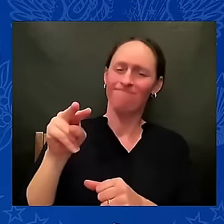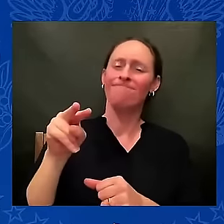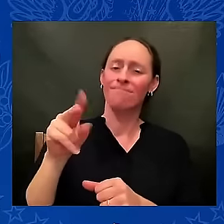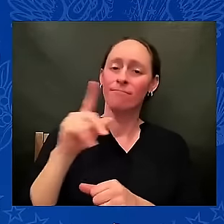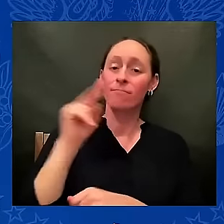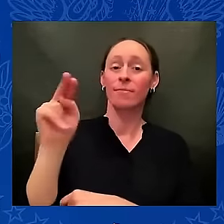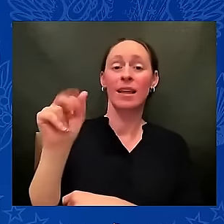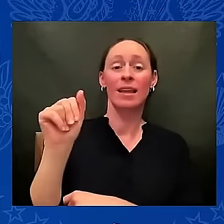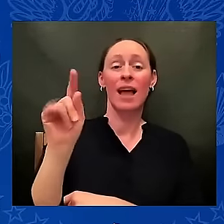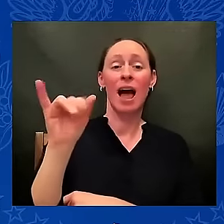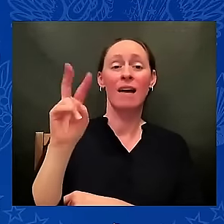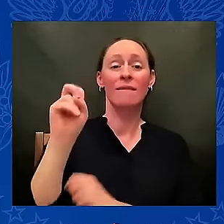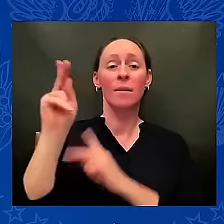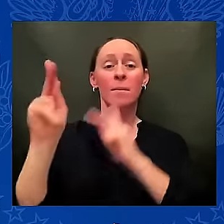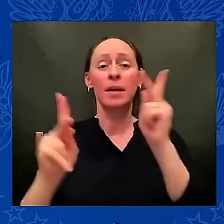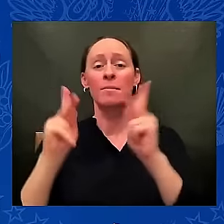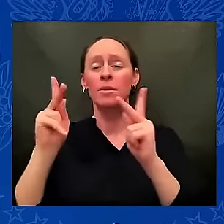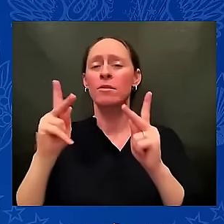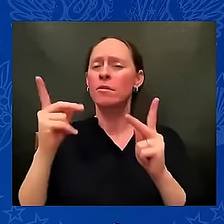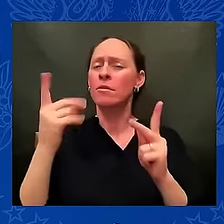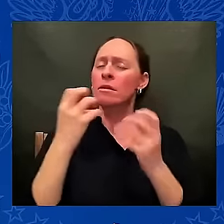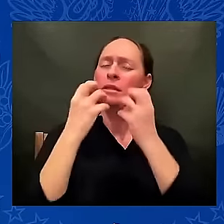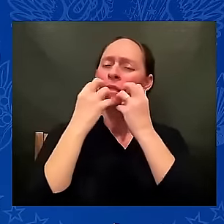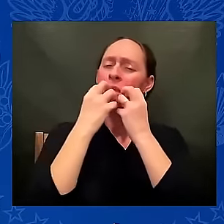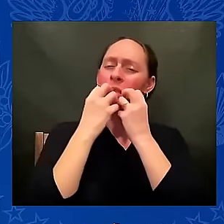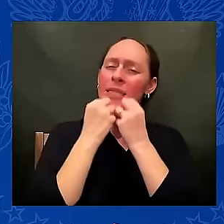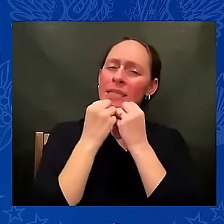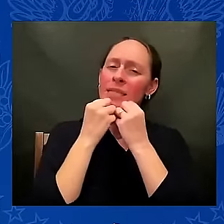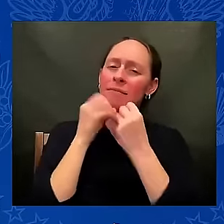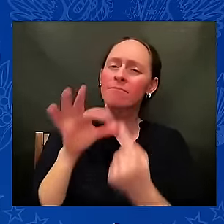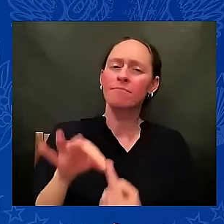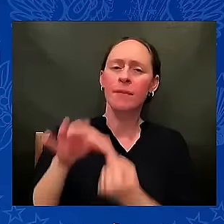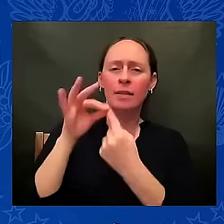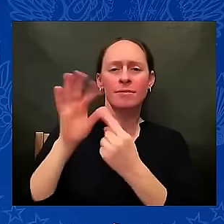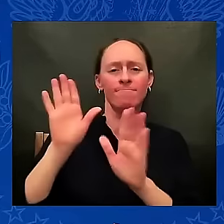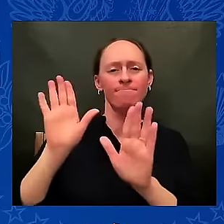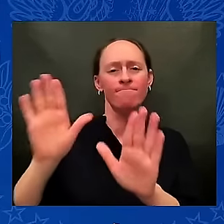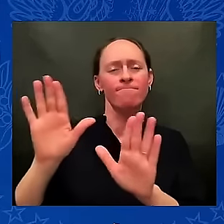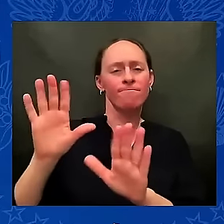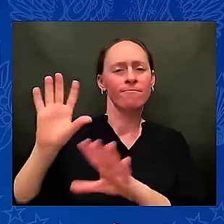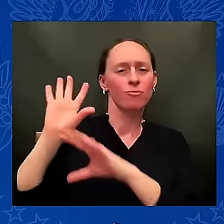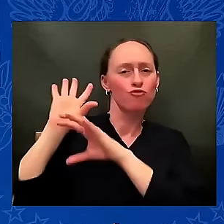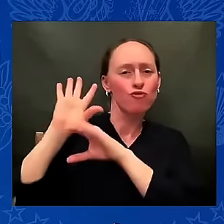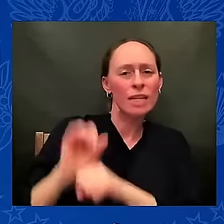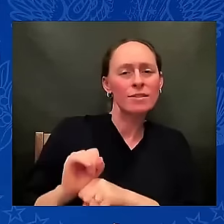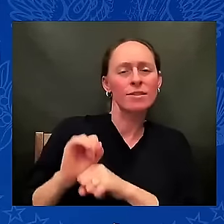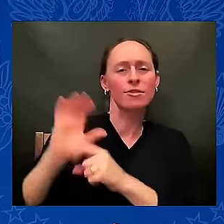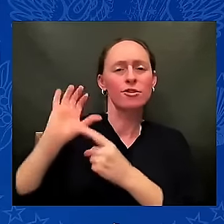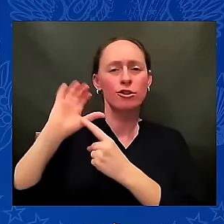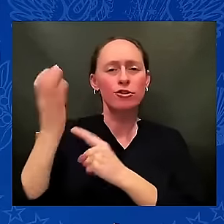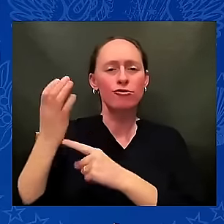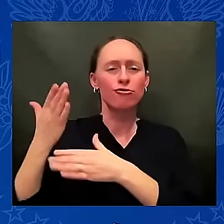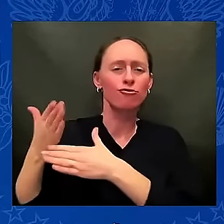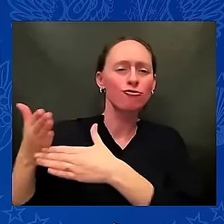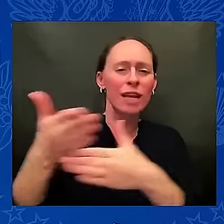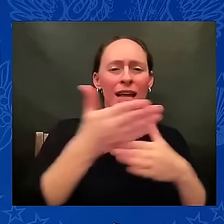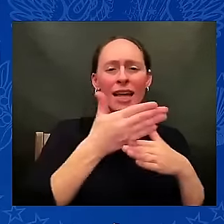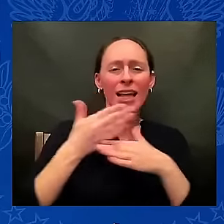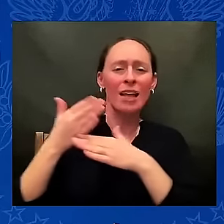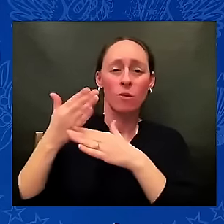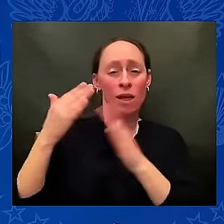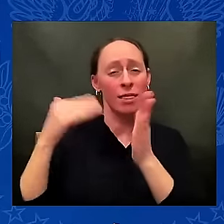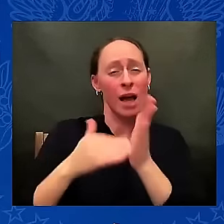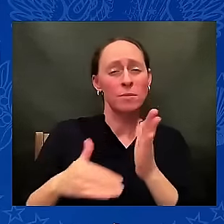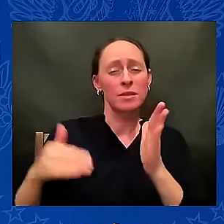over thousands of years. Long before there was the United States, Native communities flourished on